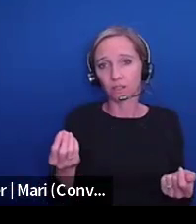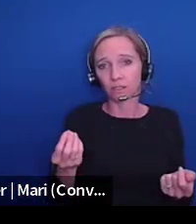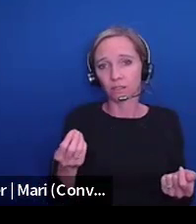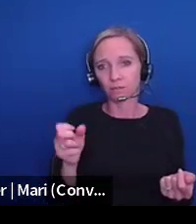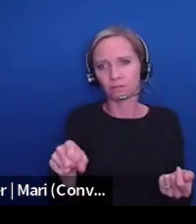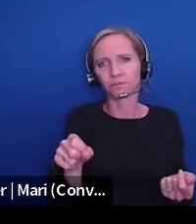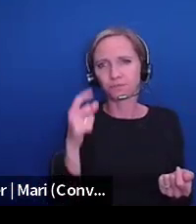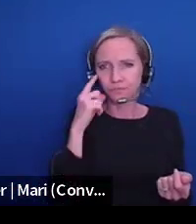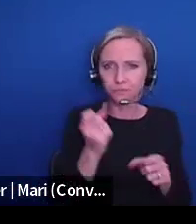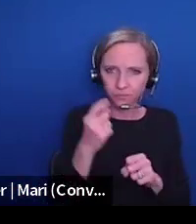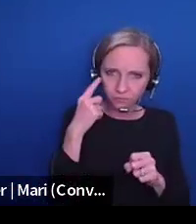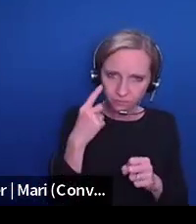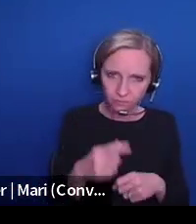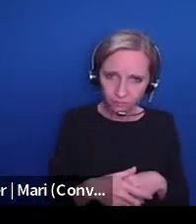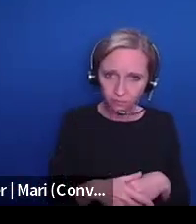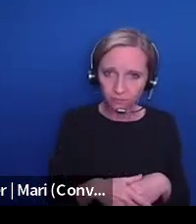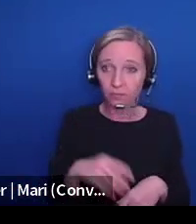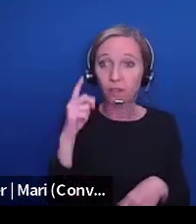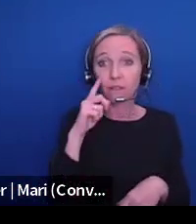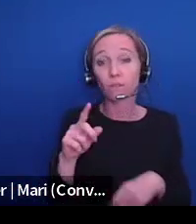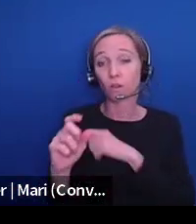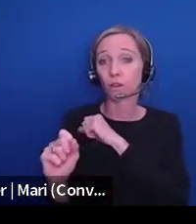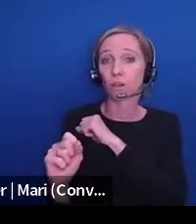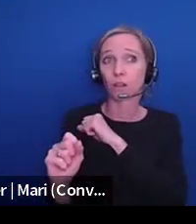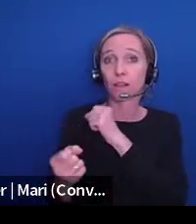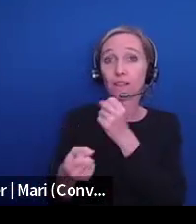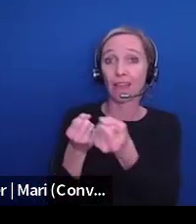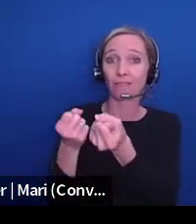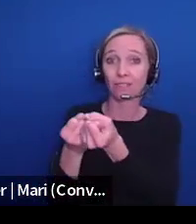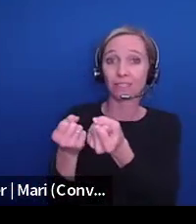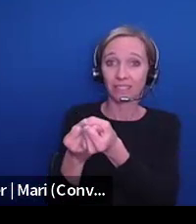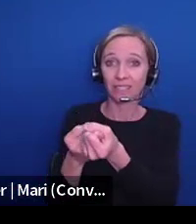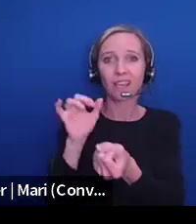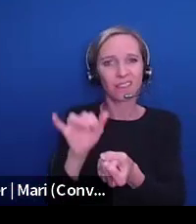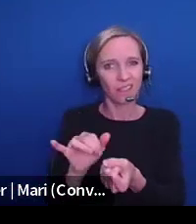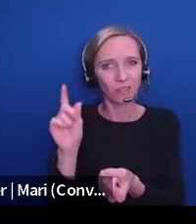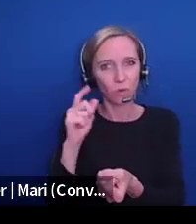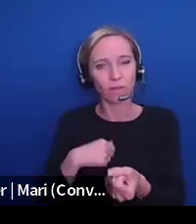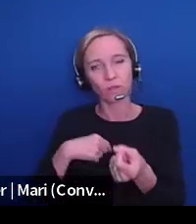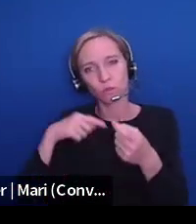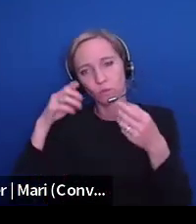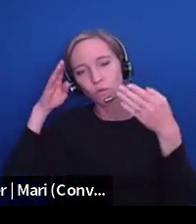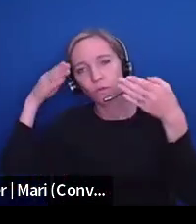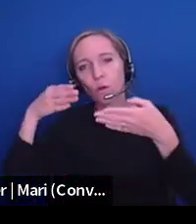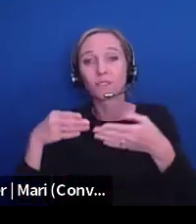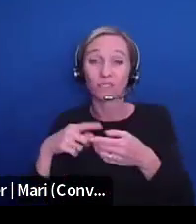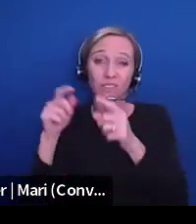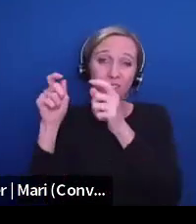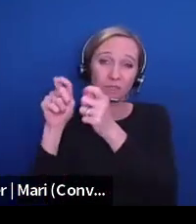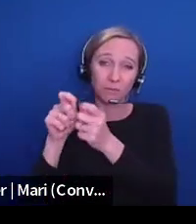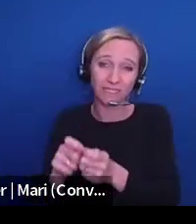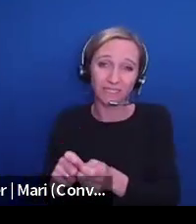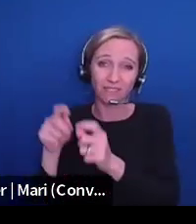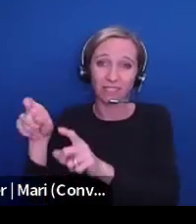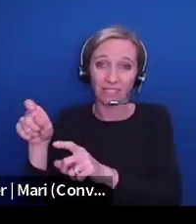Yeah, so I think that makes sense. For the advocacy, that's where you really need to focus on the specific things. For instance,